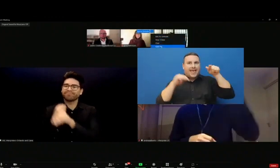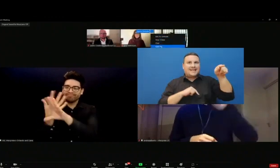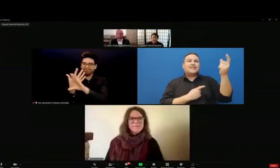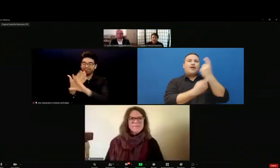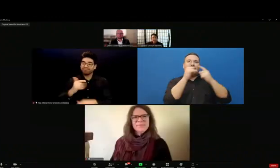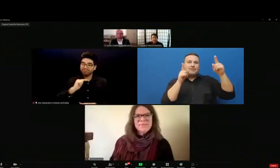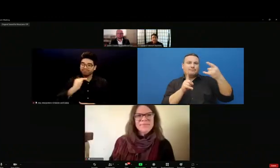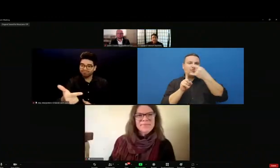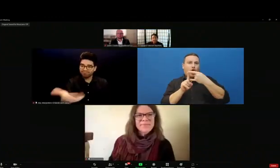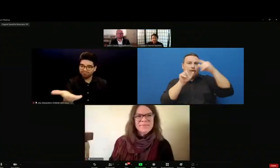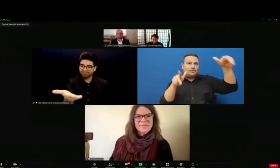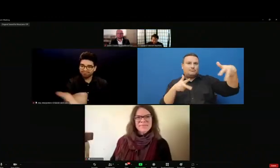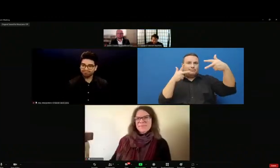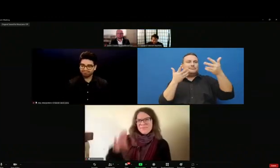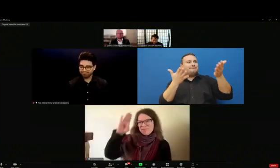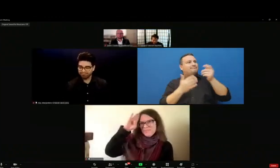is yours.